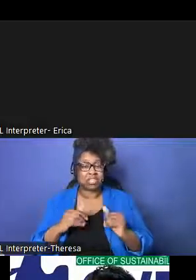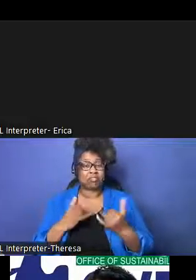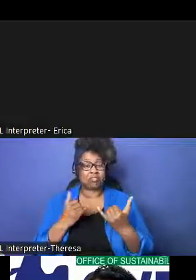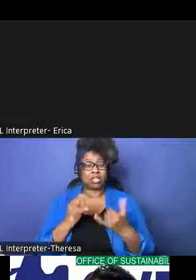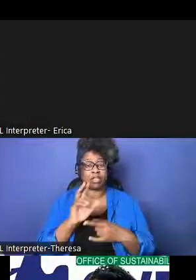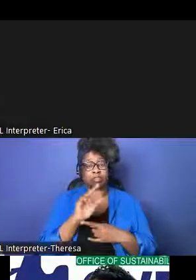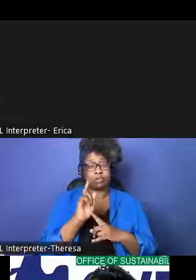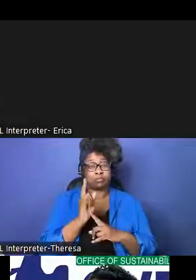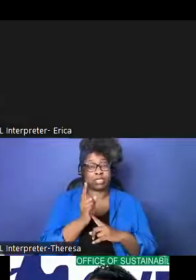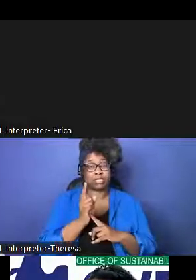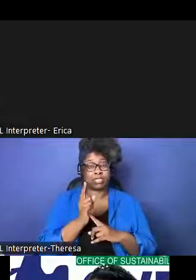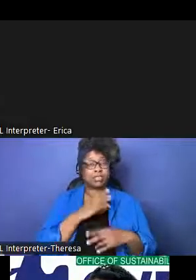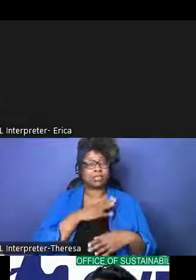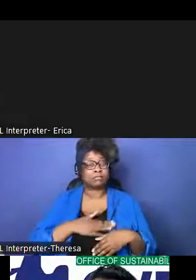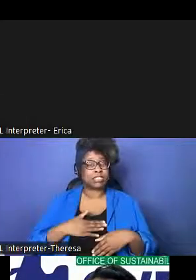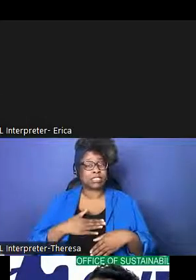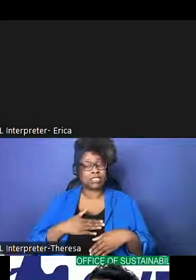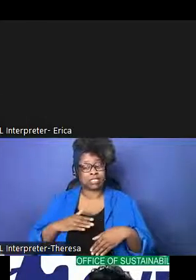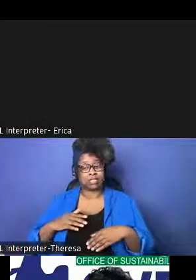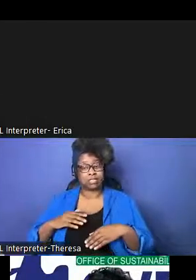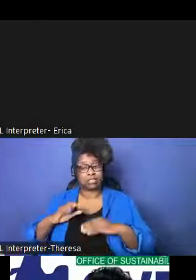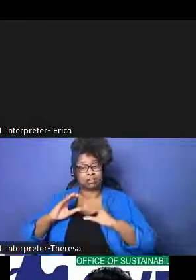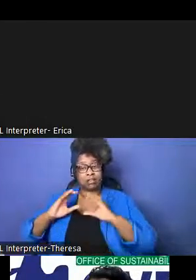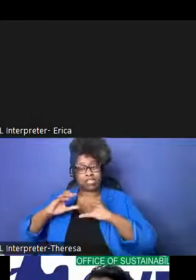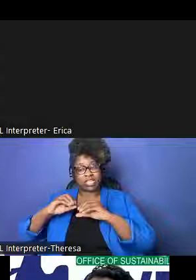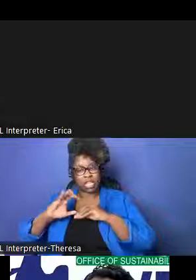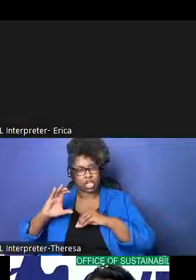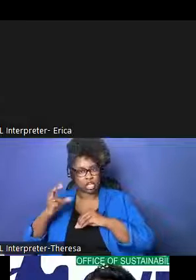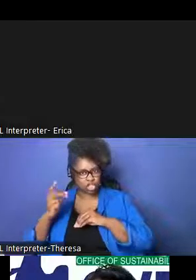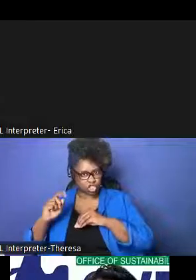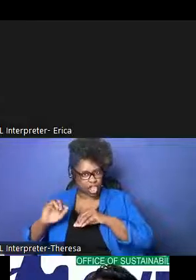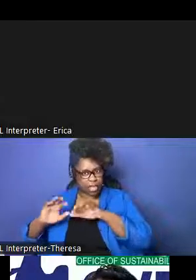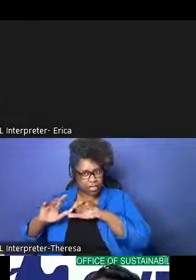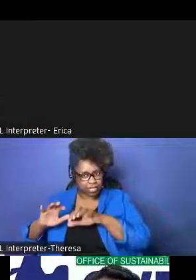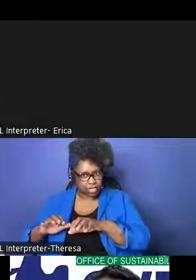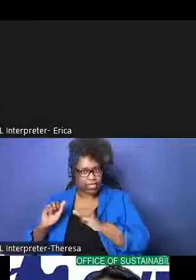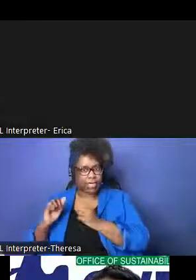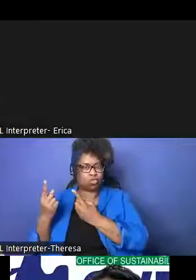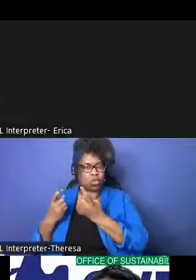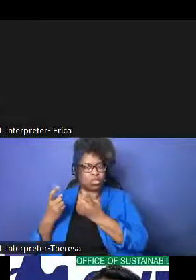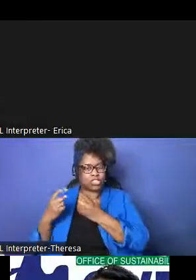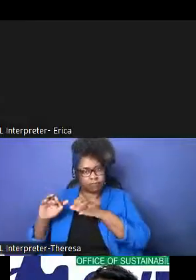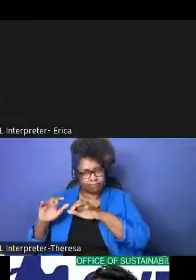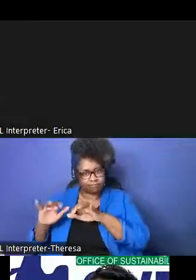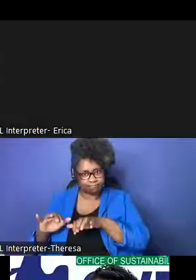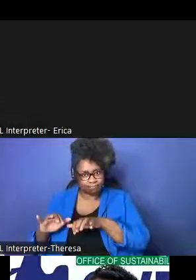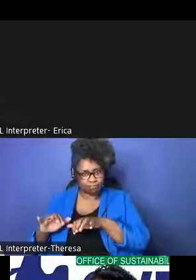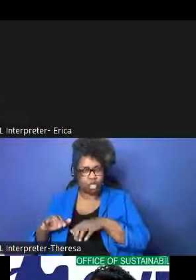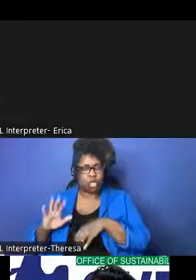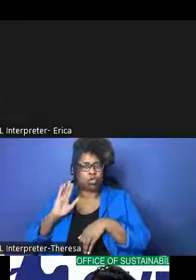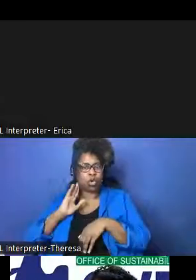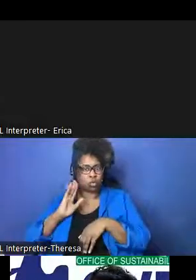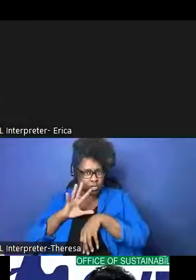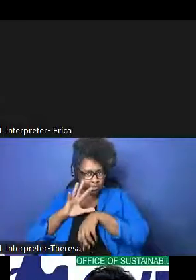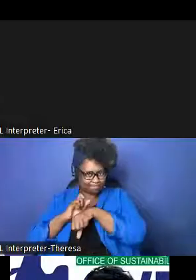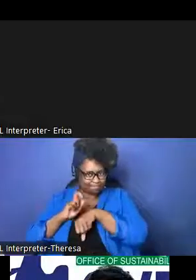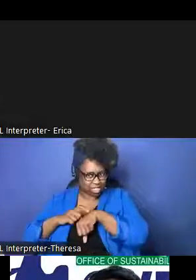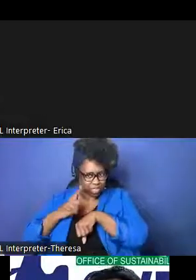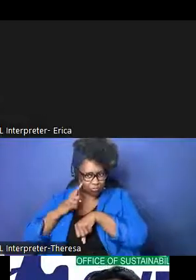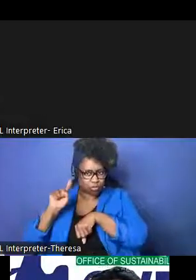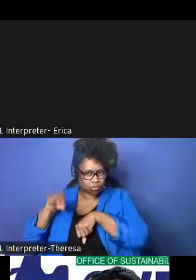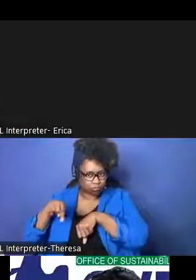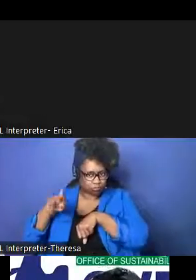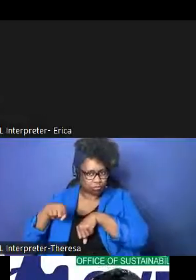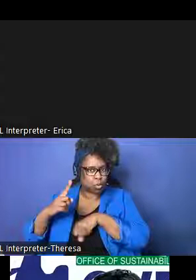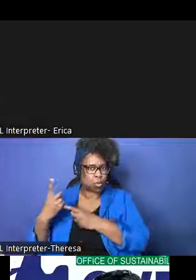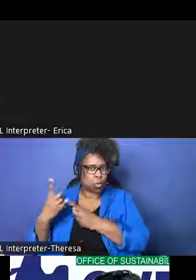request that you kindly use the chat to flag your questions. We will allow some time to answer those questions. If